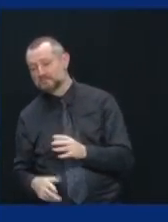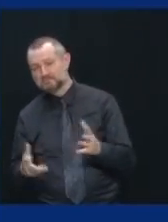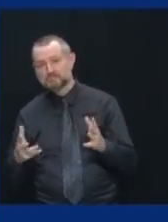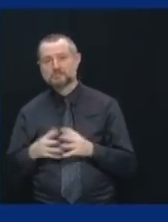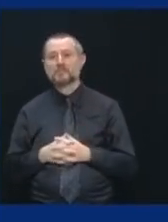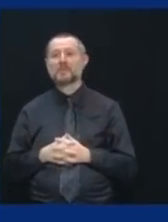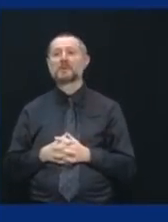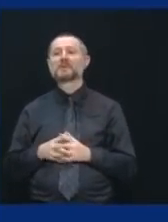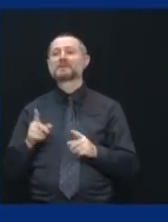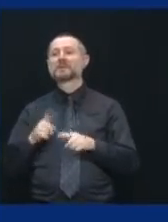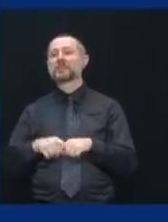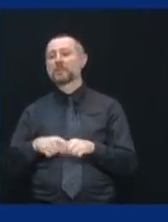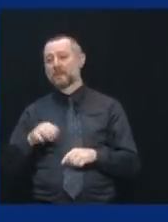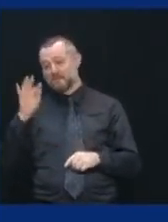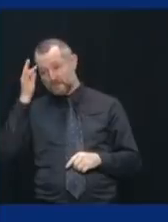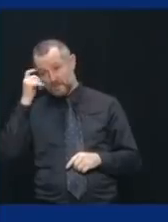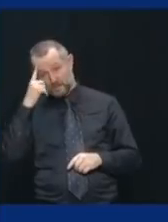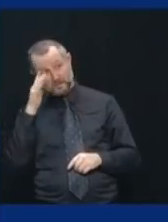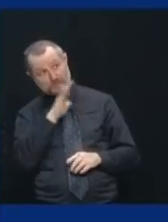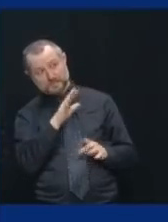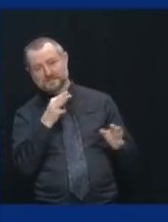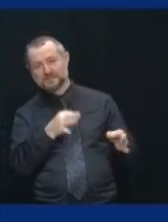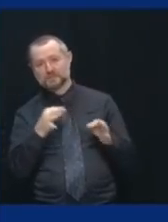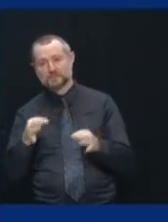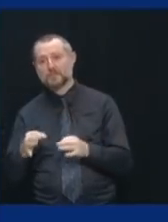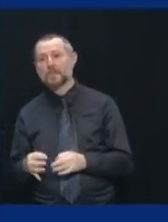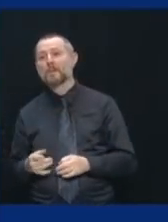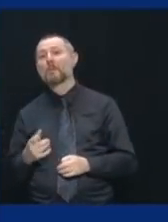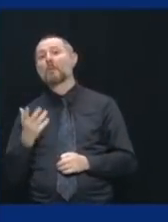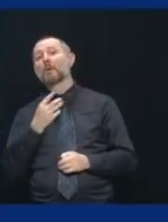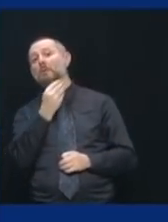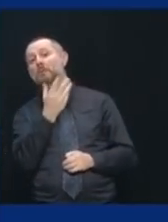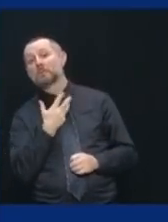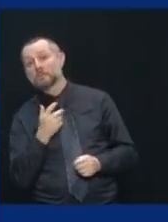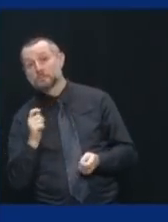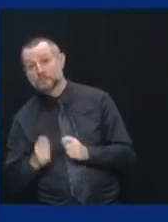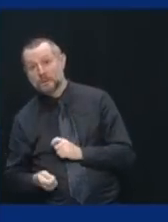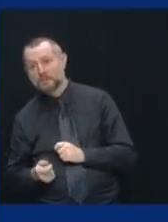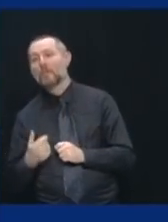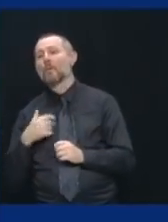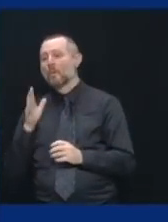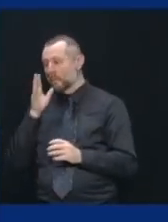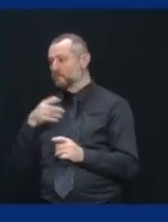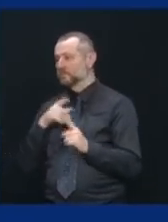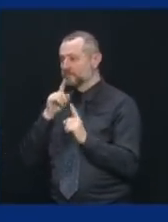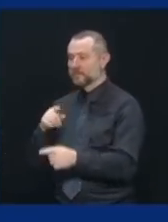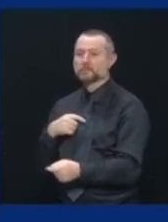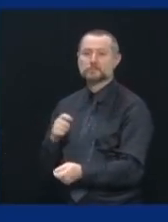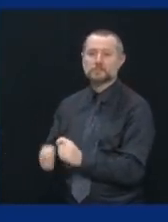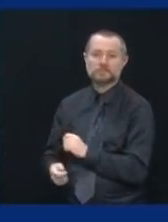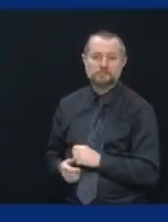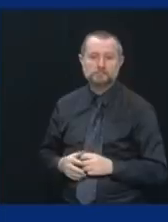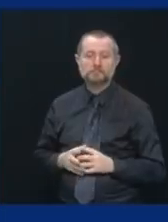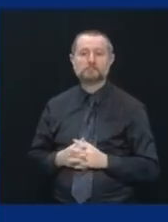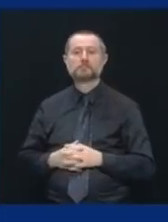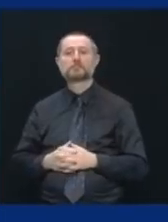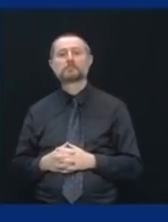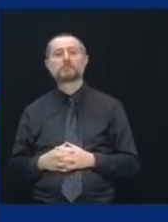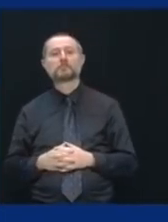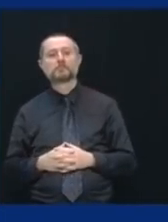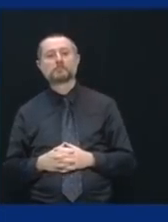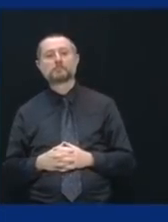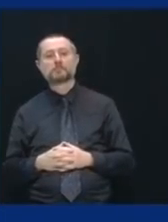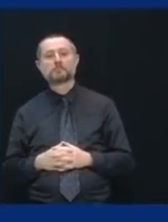what they decide, we will then change our plan. So yes, well, there's a lot